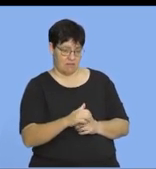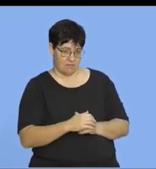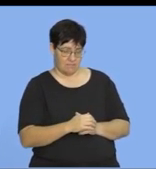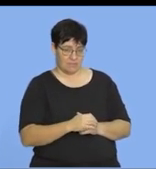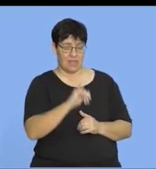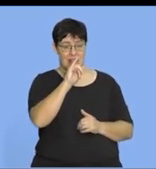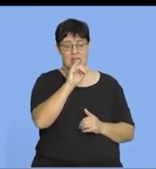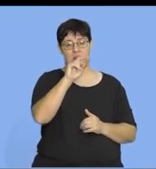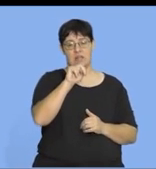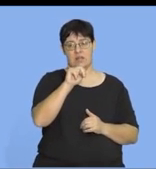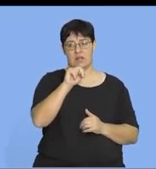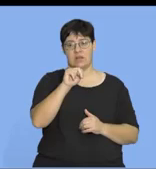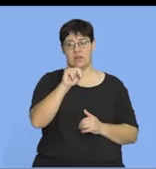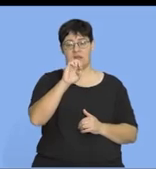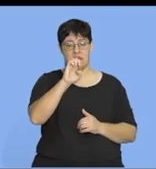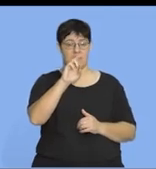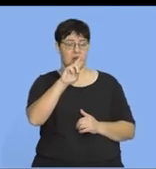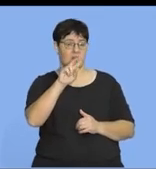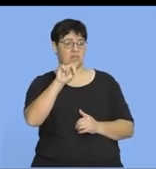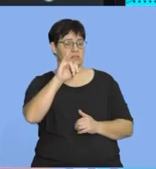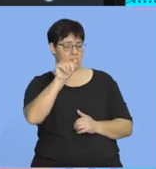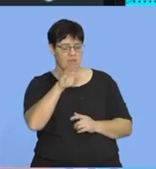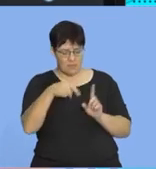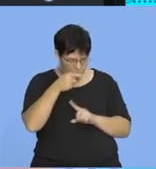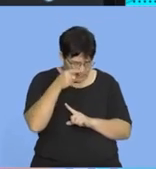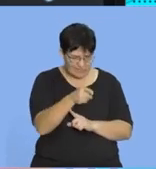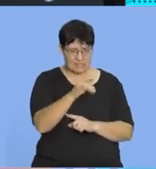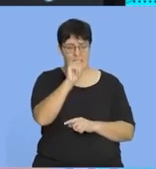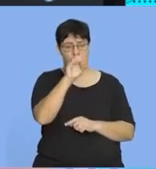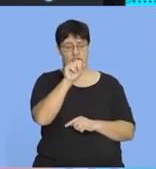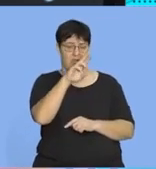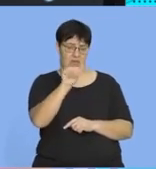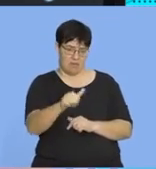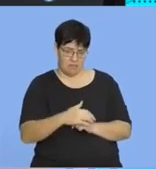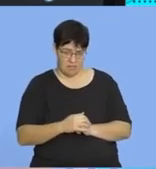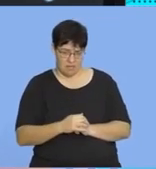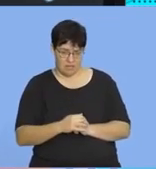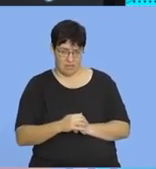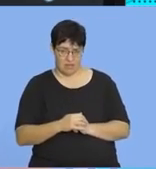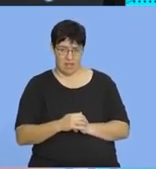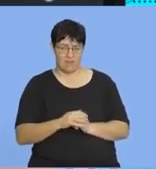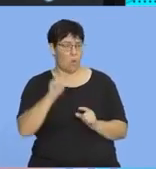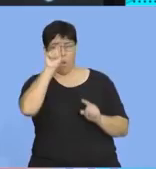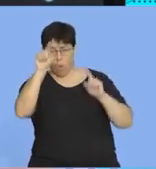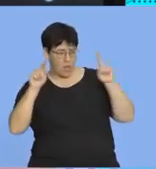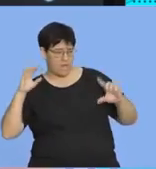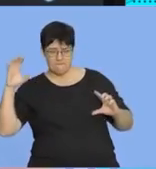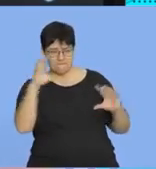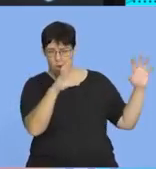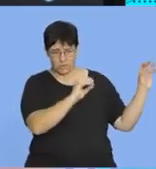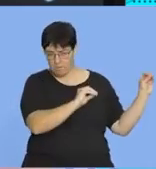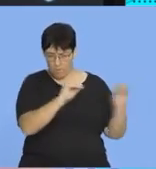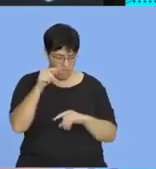That's all you need to put there. It's all about the inertia. If the Earth could be moved by all the forces